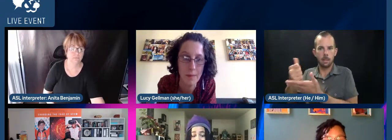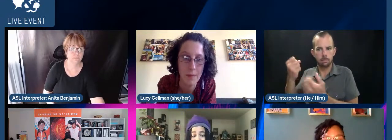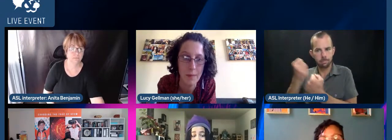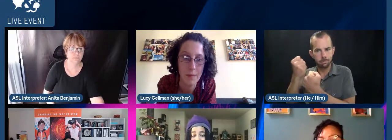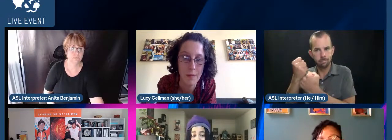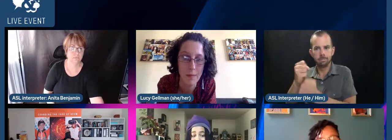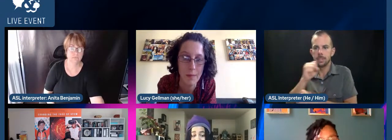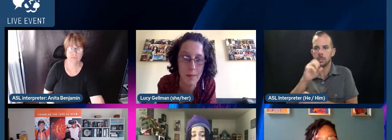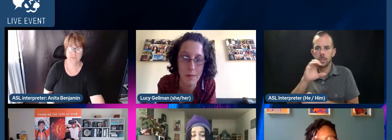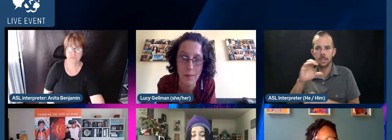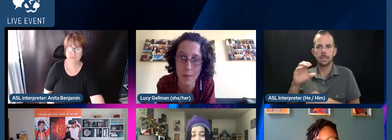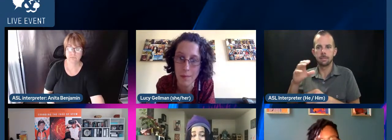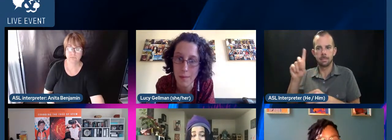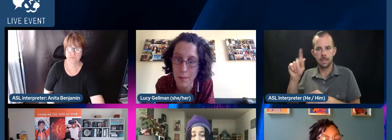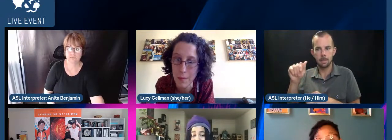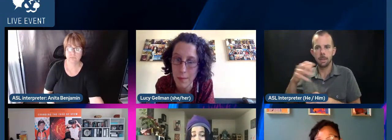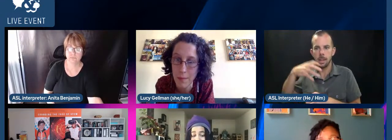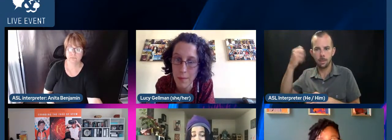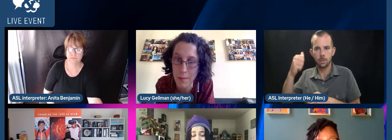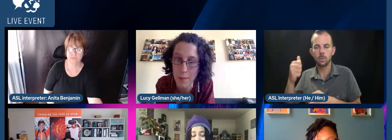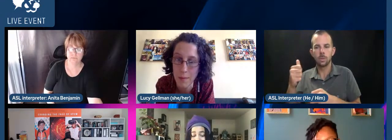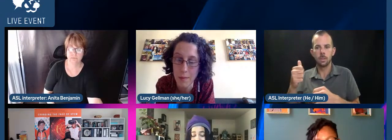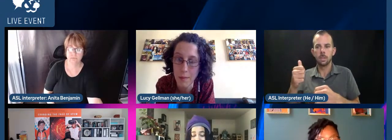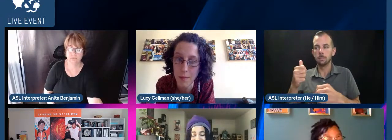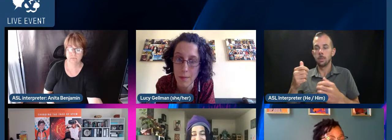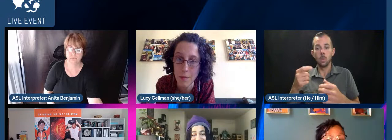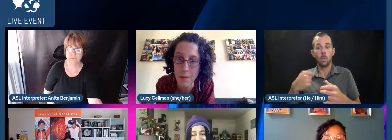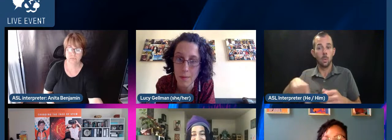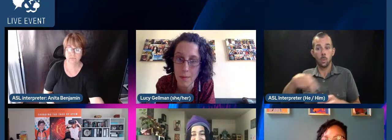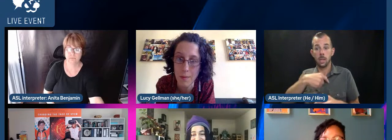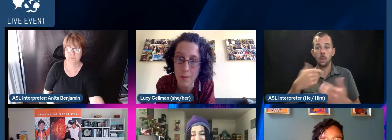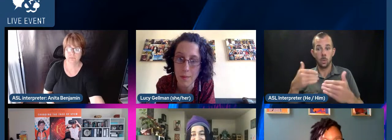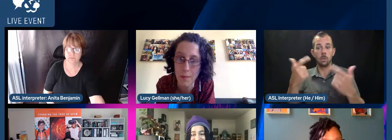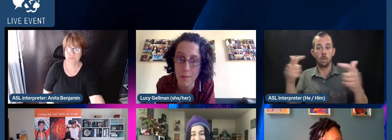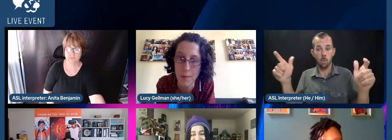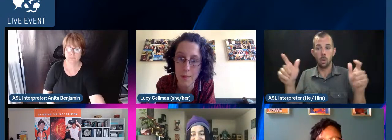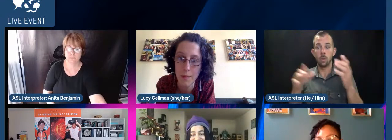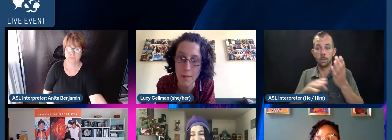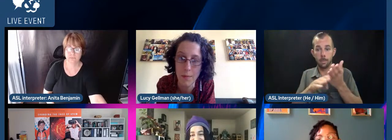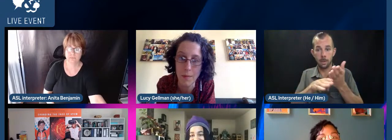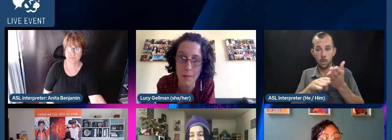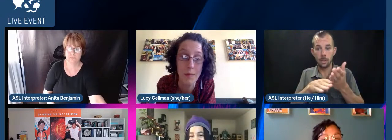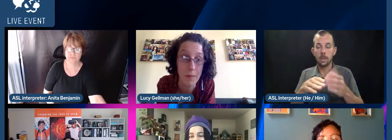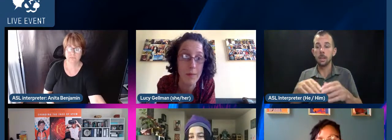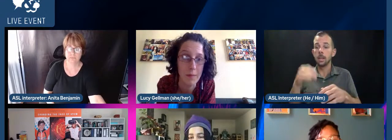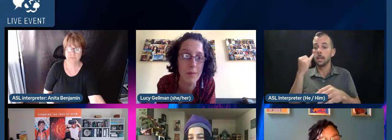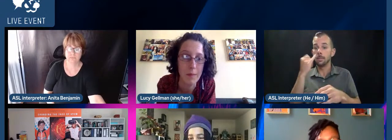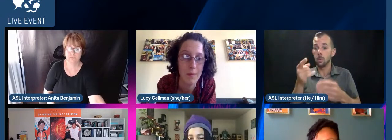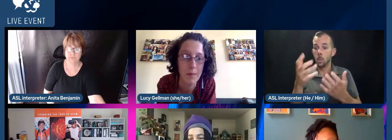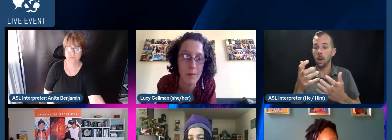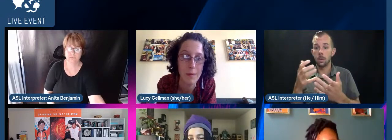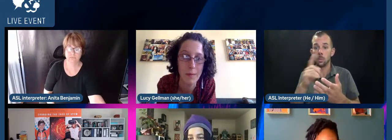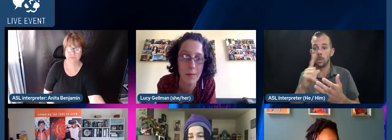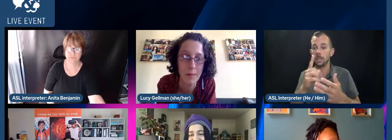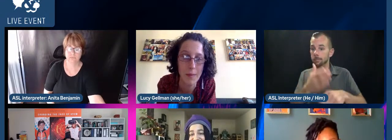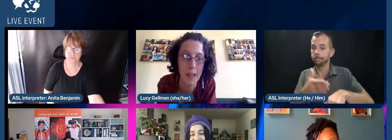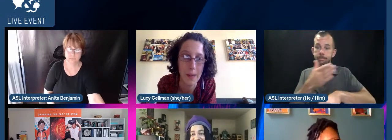Right. And so like, if you want to make a difference on the day to day, like, fund somebody's surgery, like, give somebody some